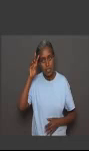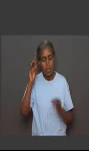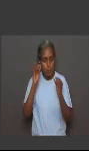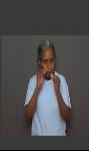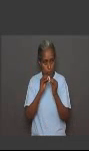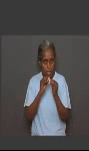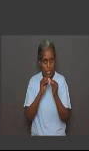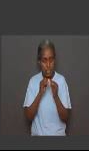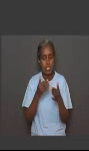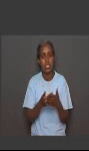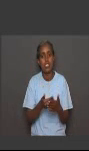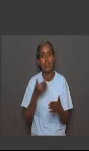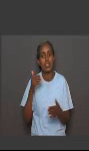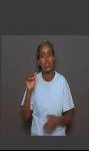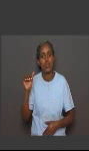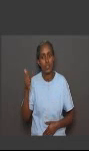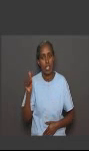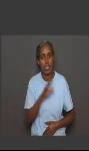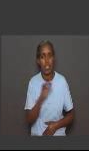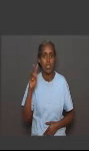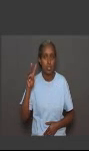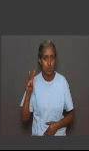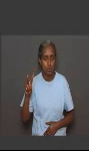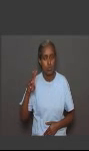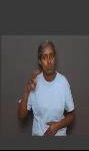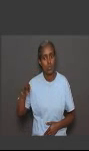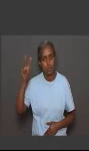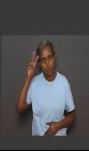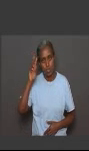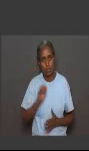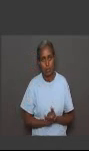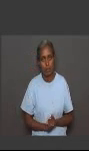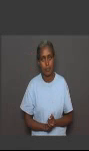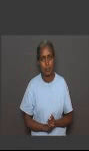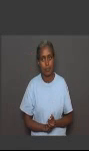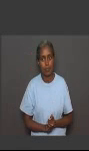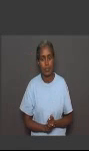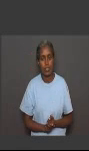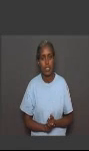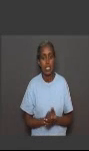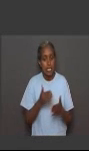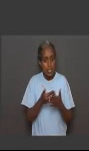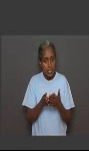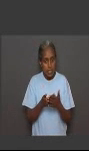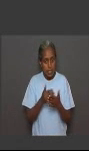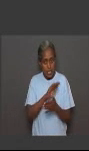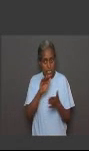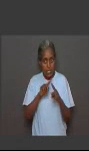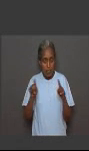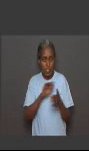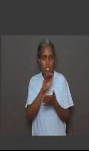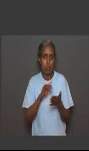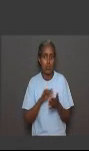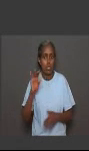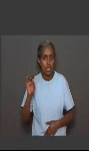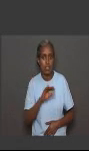squared plus the difference of 10 and 8 squared. The difference between